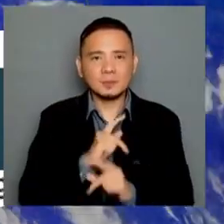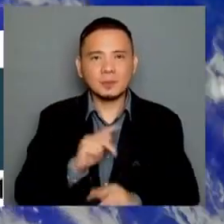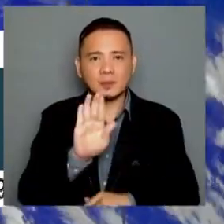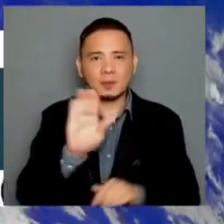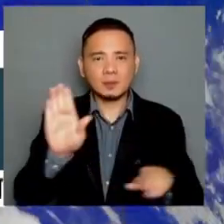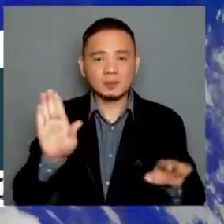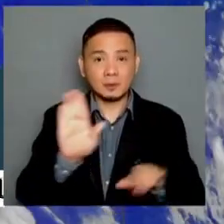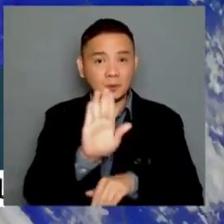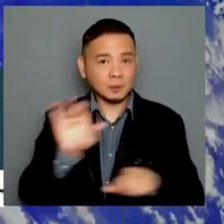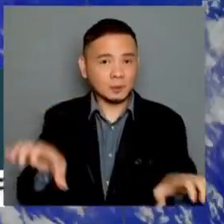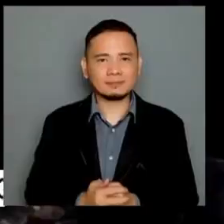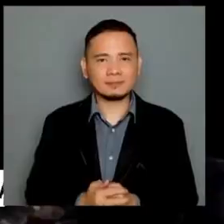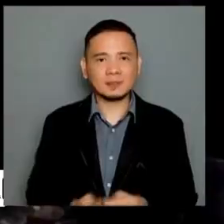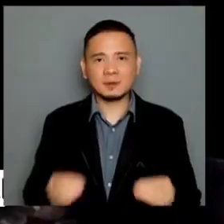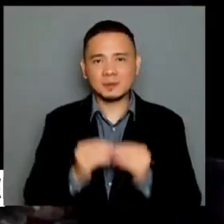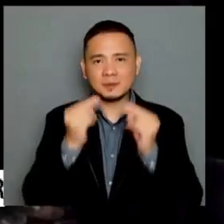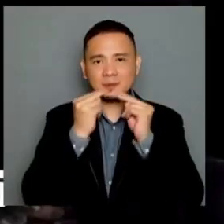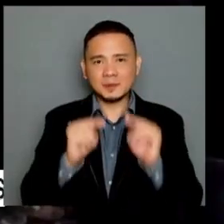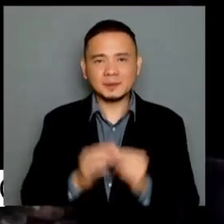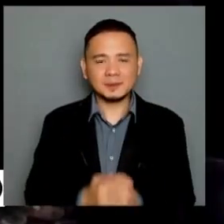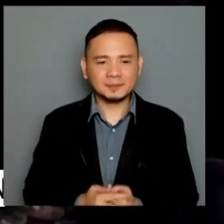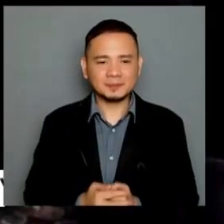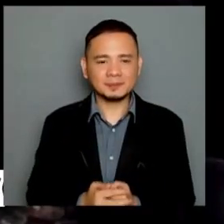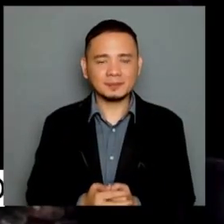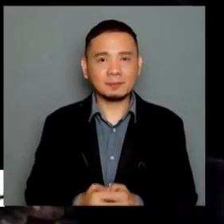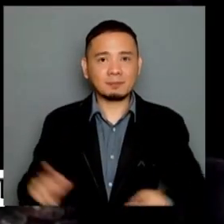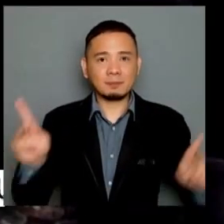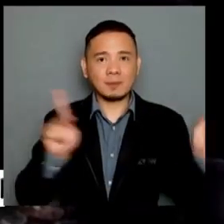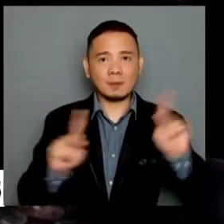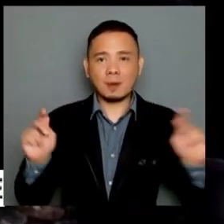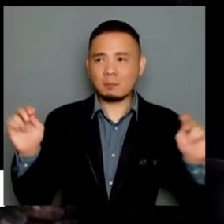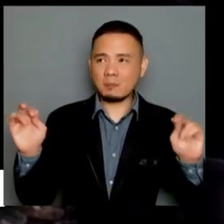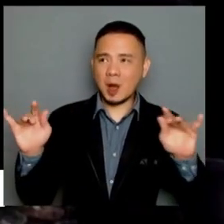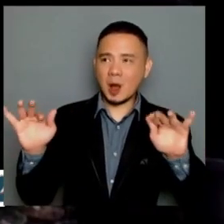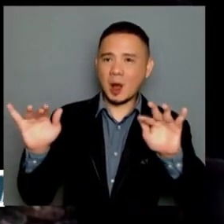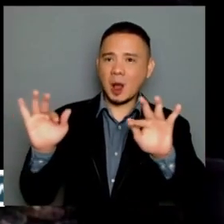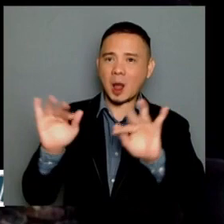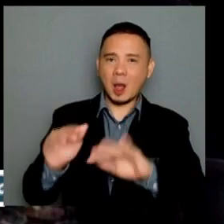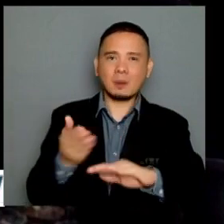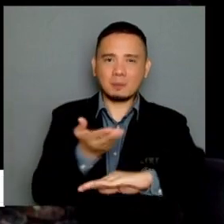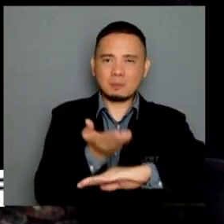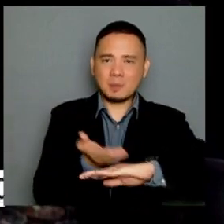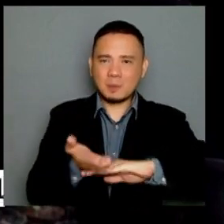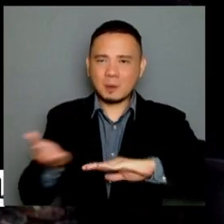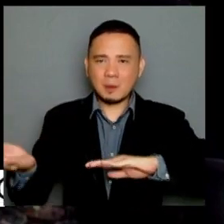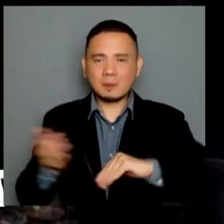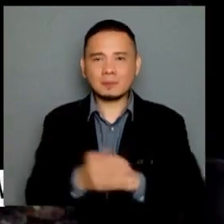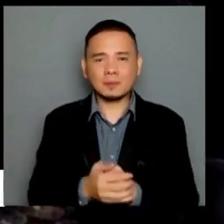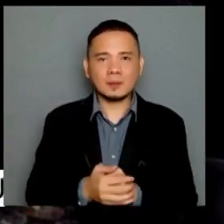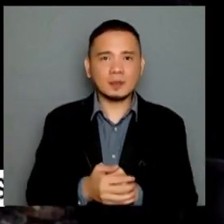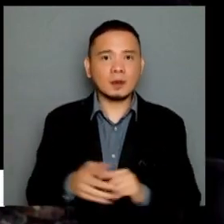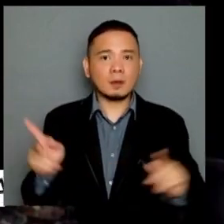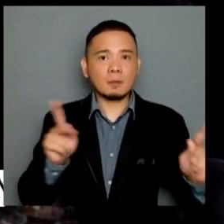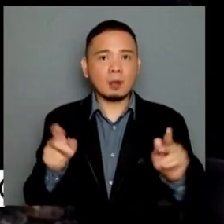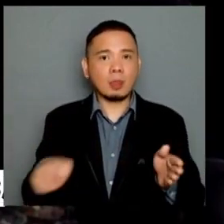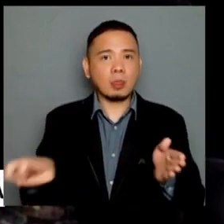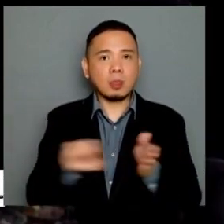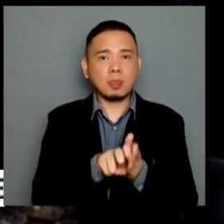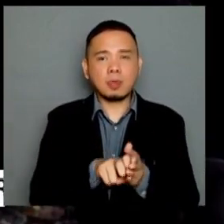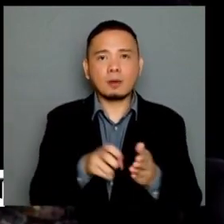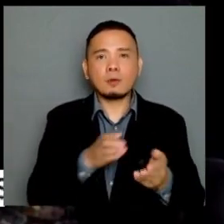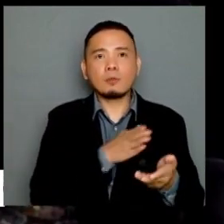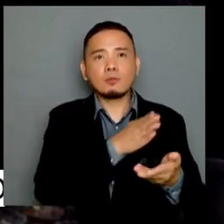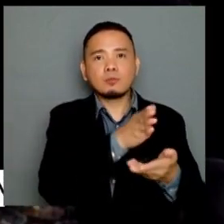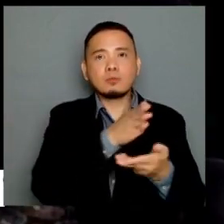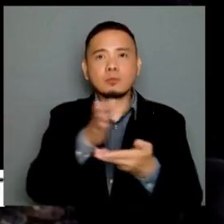do. Thank you. Crowds are beginning to form at seaports in the country, with passengers hoping to make it to their destinations